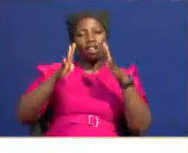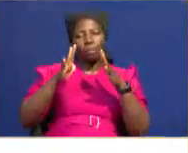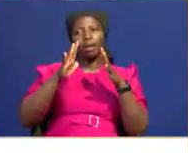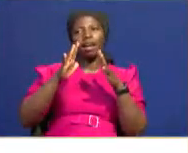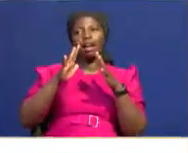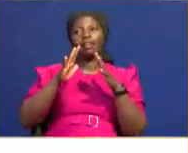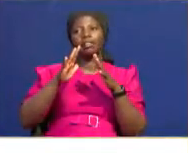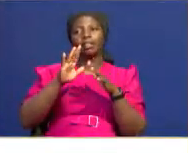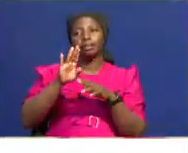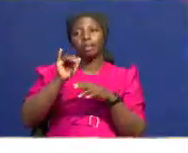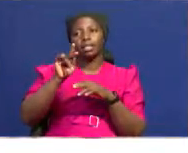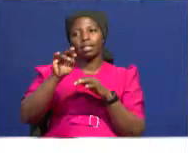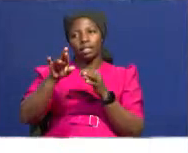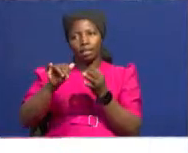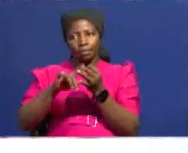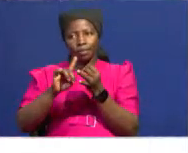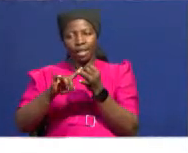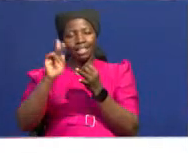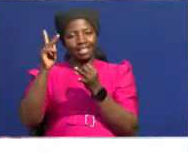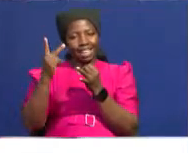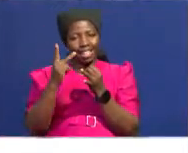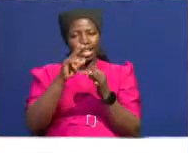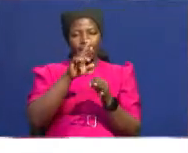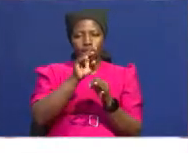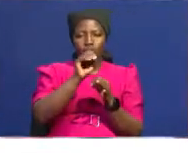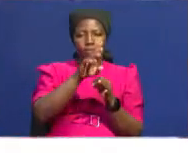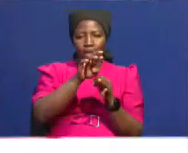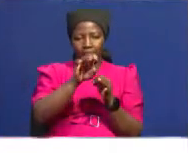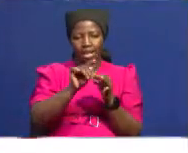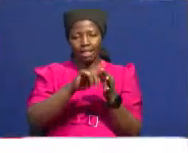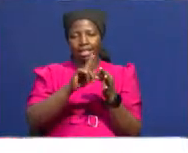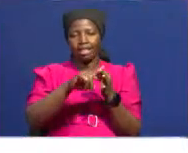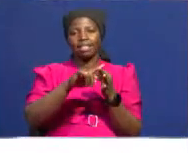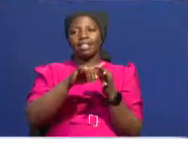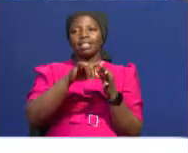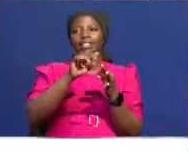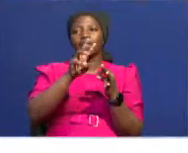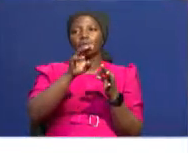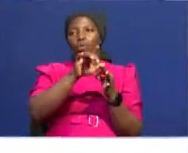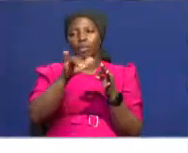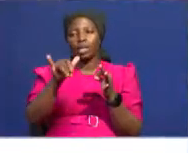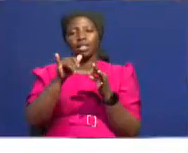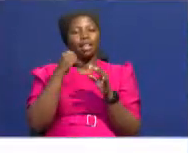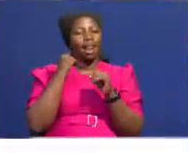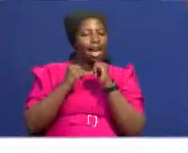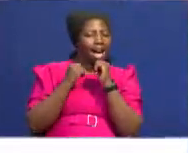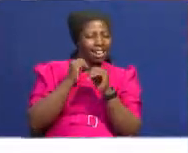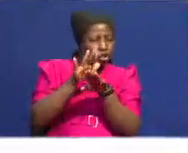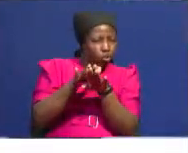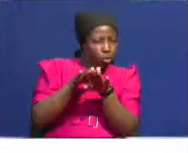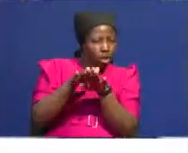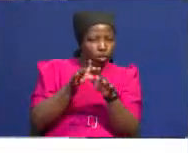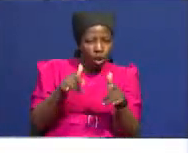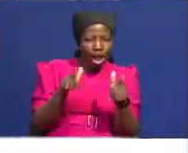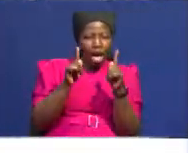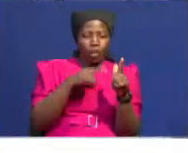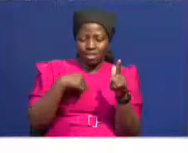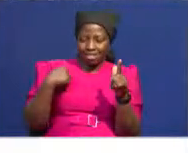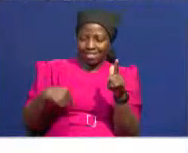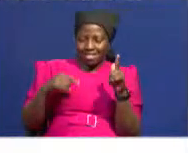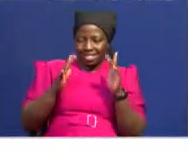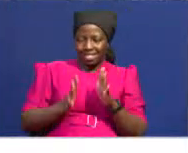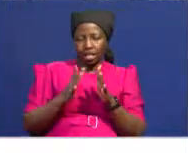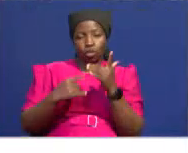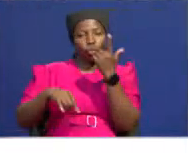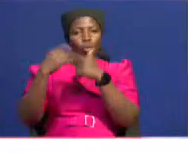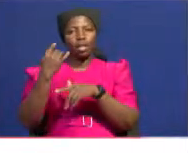Hailu Bikila and Kenyan duo Robert Keter and Willie Mangat slowed down to let Hiye win the race. Hiye finished first in a